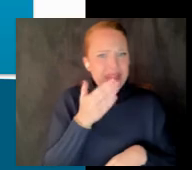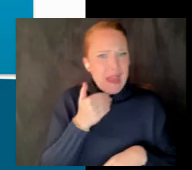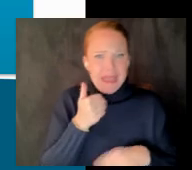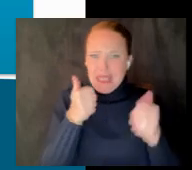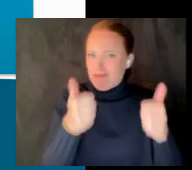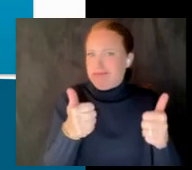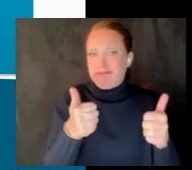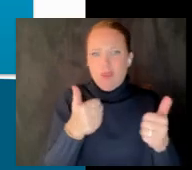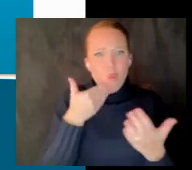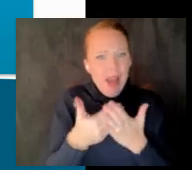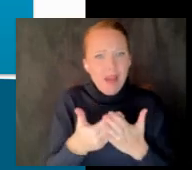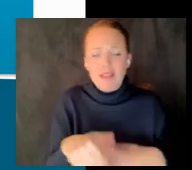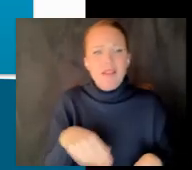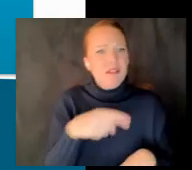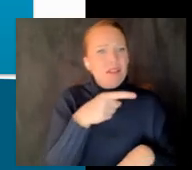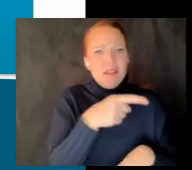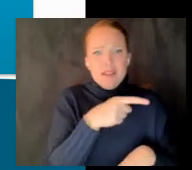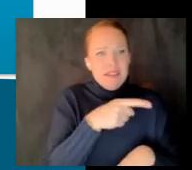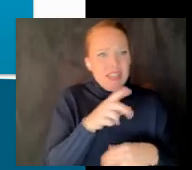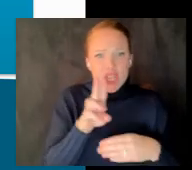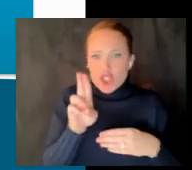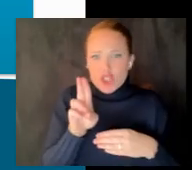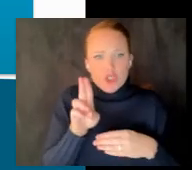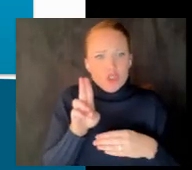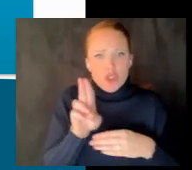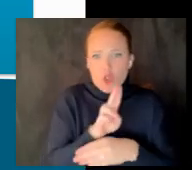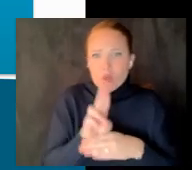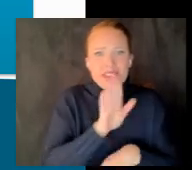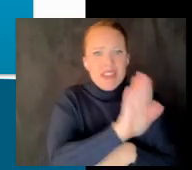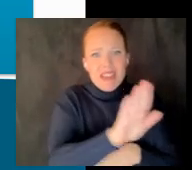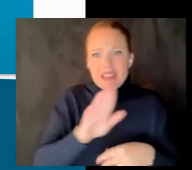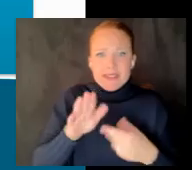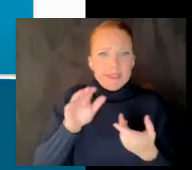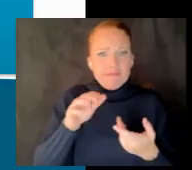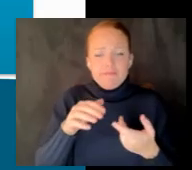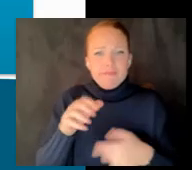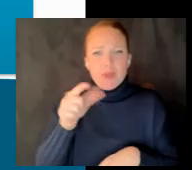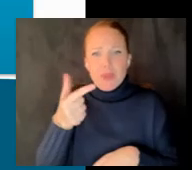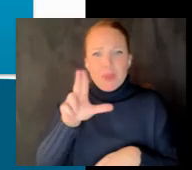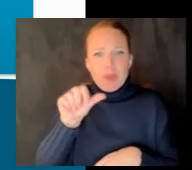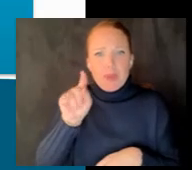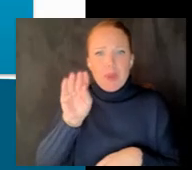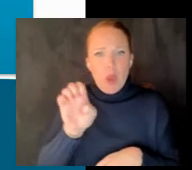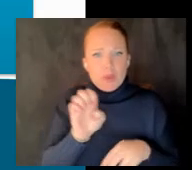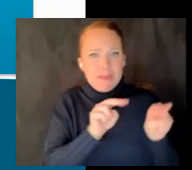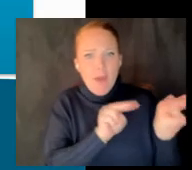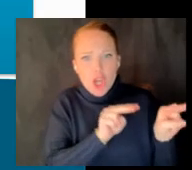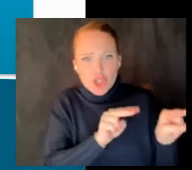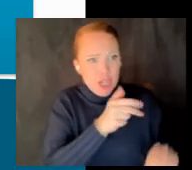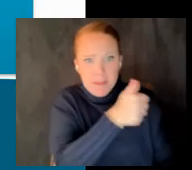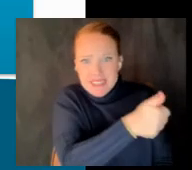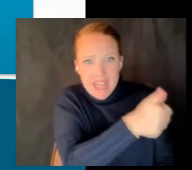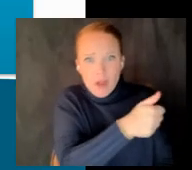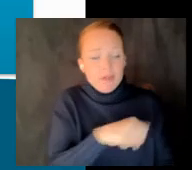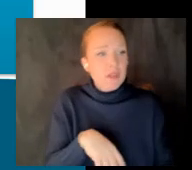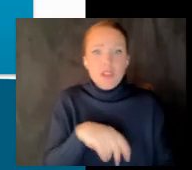well. He uses a continuous glucose monitor, which he can manage on his own. He doesn't need to